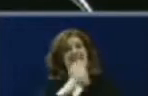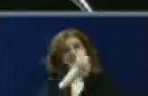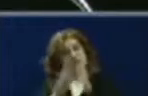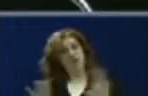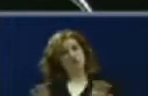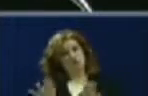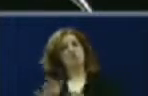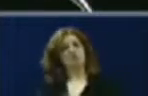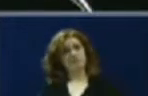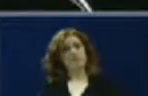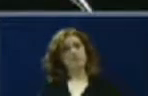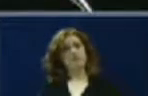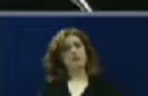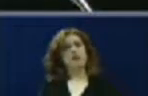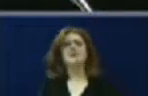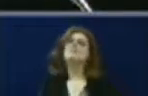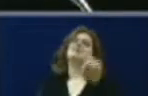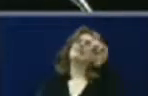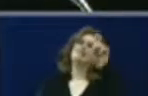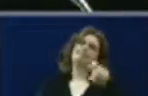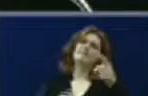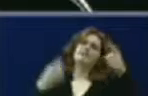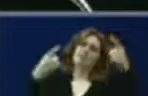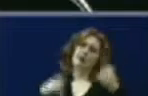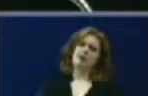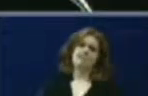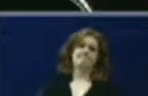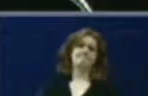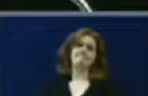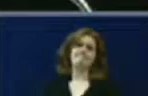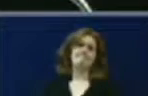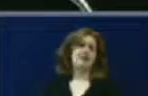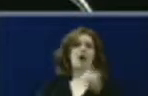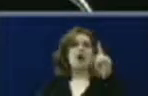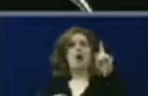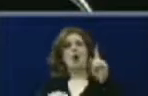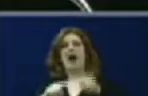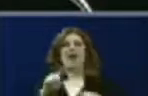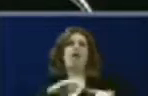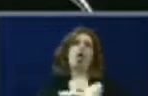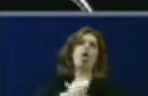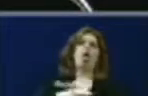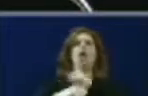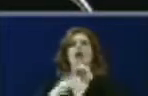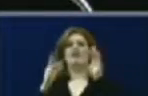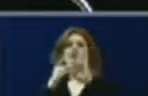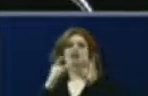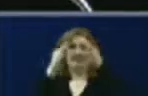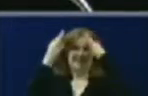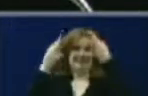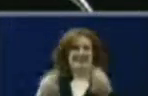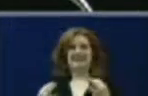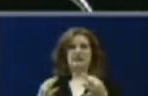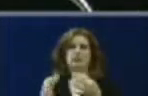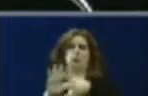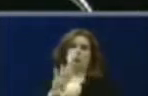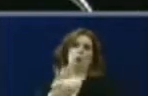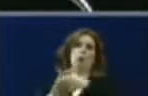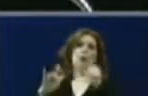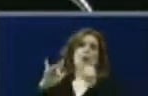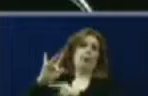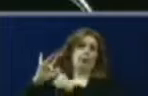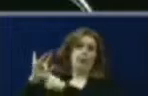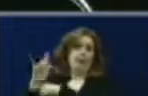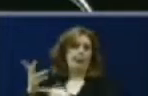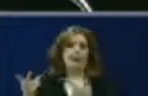turn it around, but it needs to happen. We can't have open positions. We can't have a vacuum, as it was pointed out earlier. We